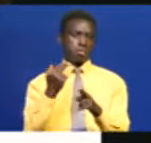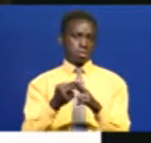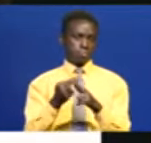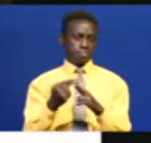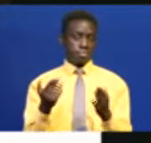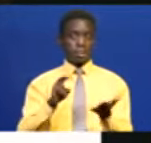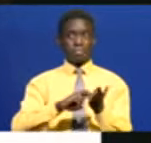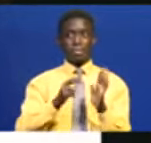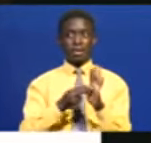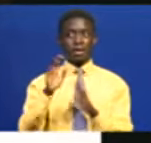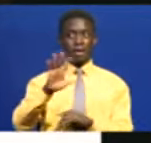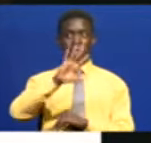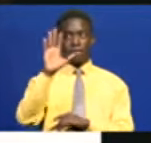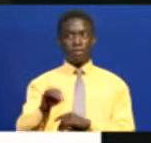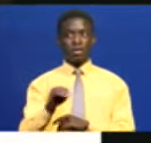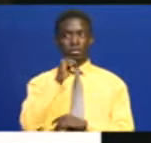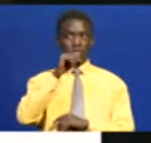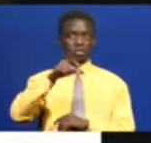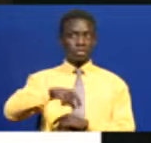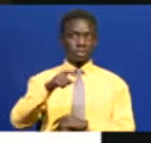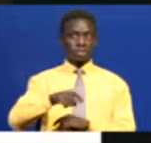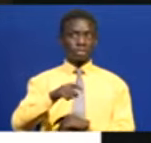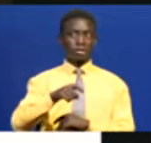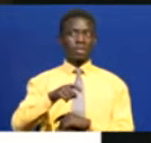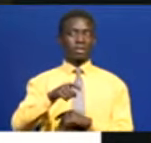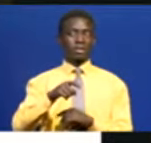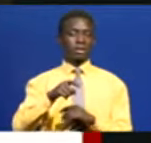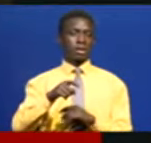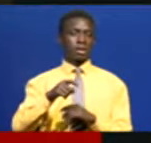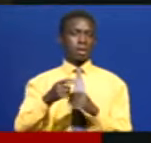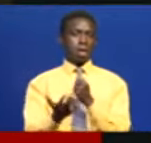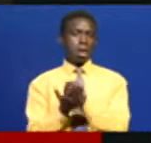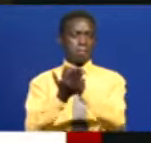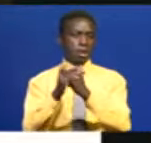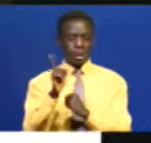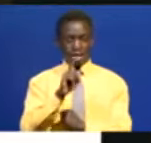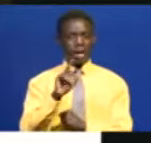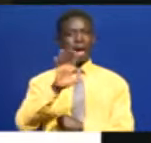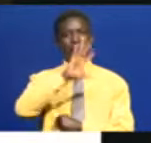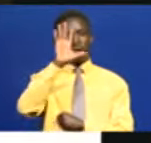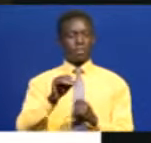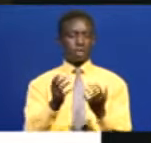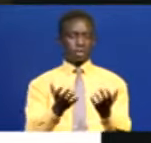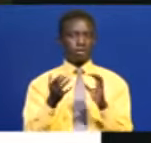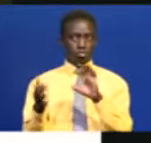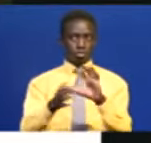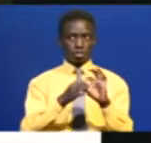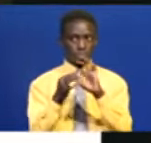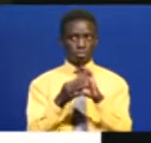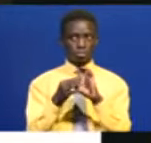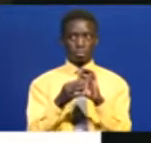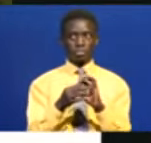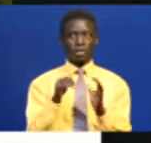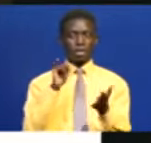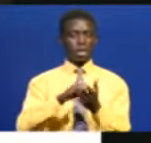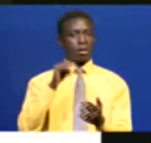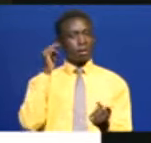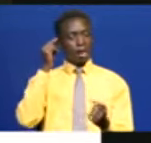Africa don't need aid, Africa need collaboration and invest. This is the theme of the our forum.